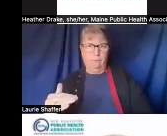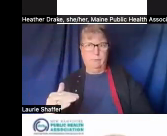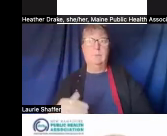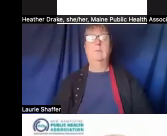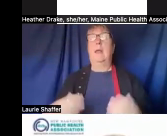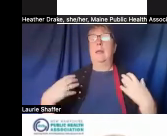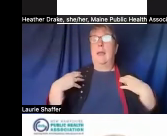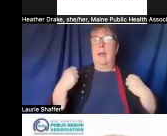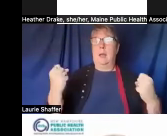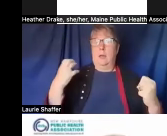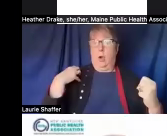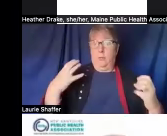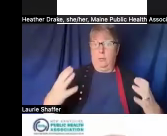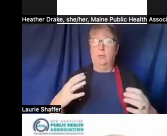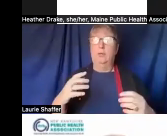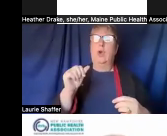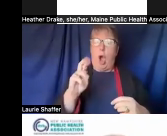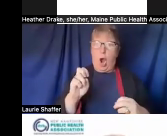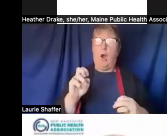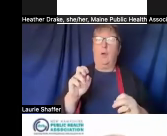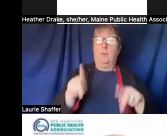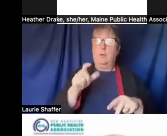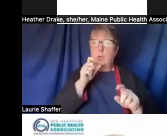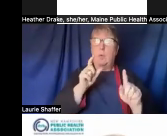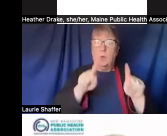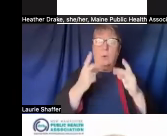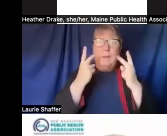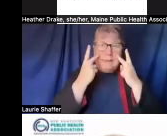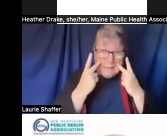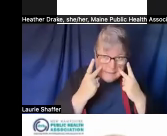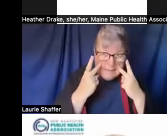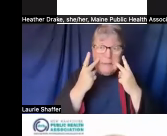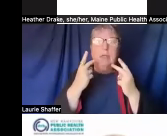and ears on the ground for these different state agencies.